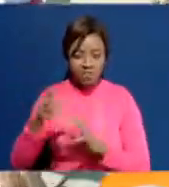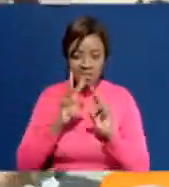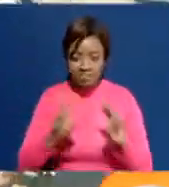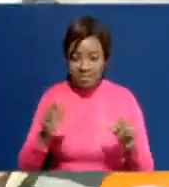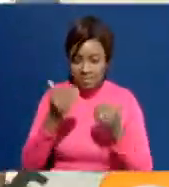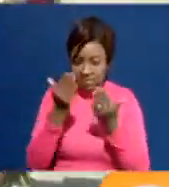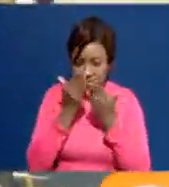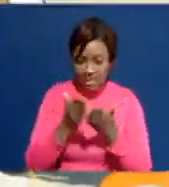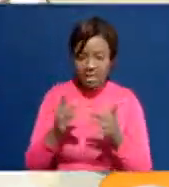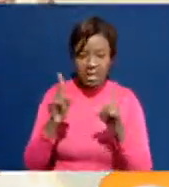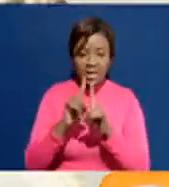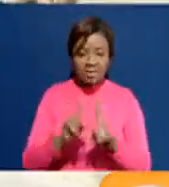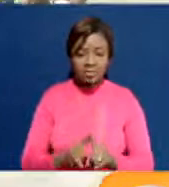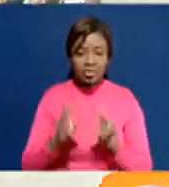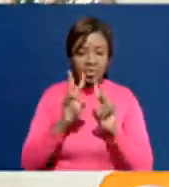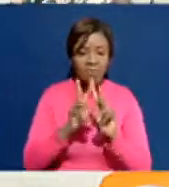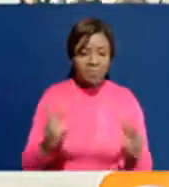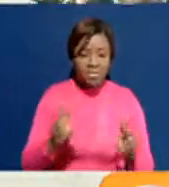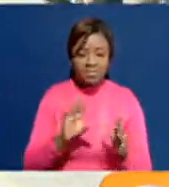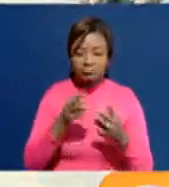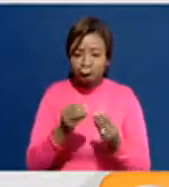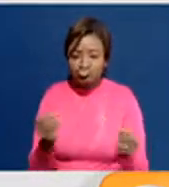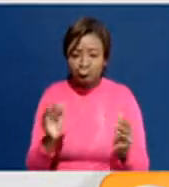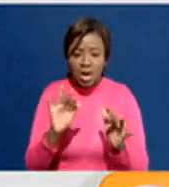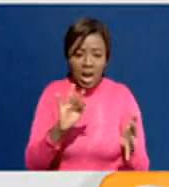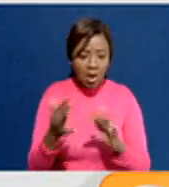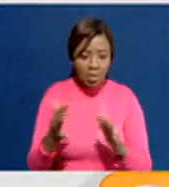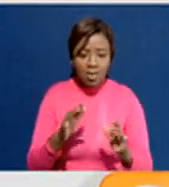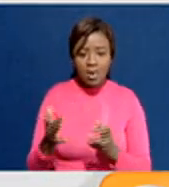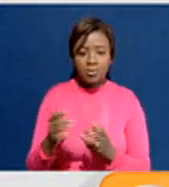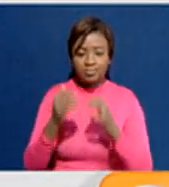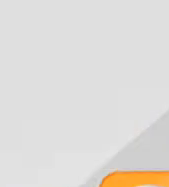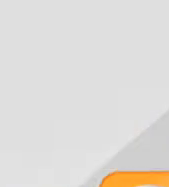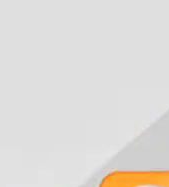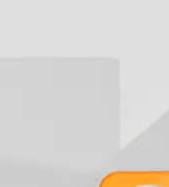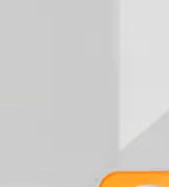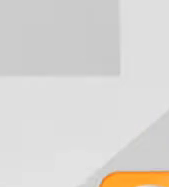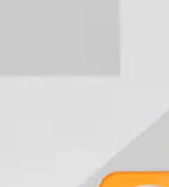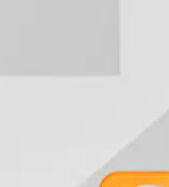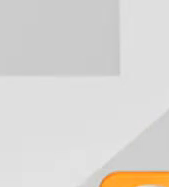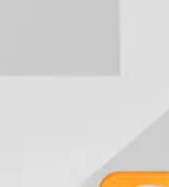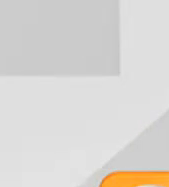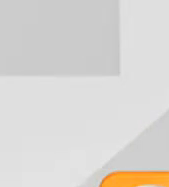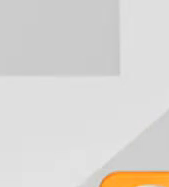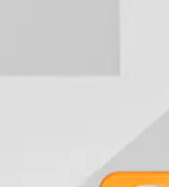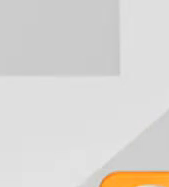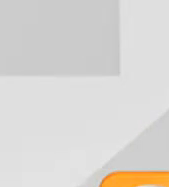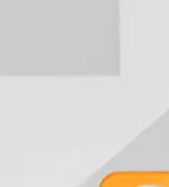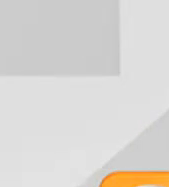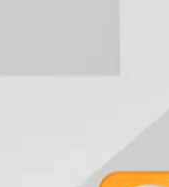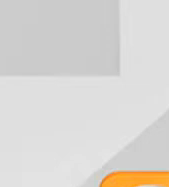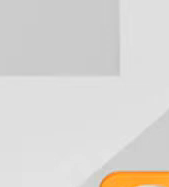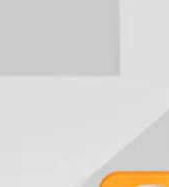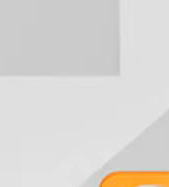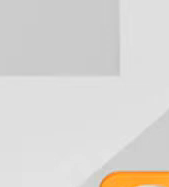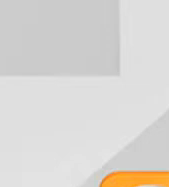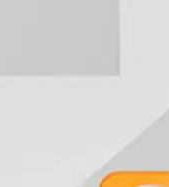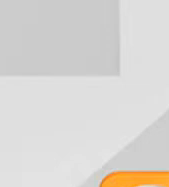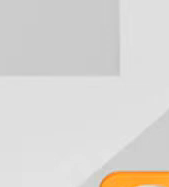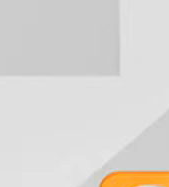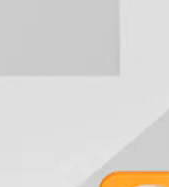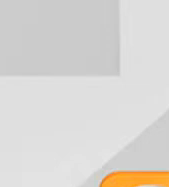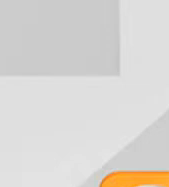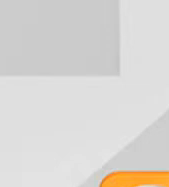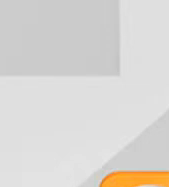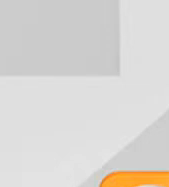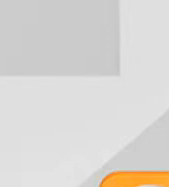in International Studies from the University of Nairobi. Ogolla, who graduated as a cadet in 1985, rose through the ranks